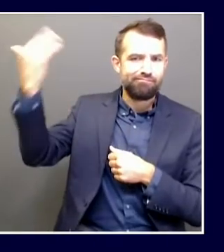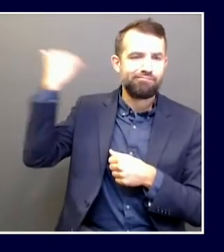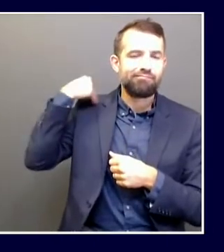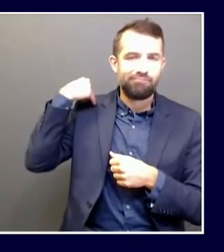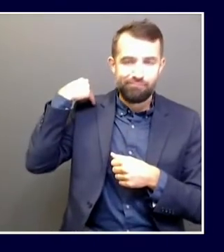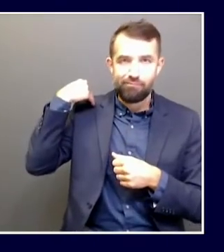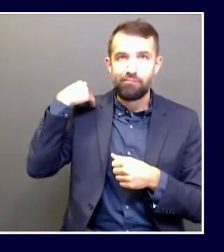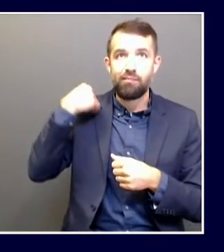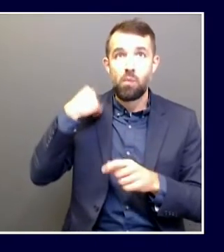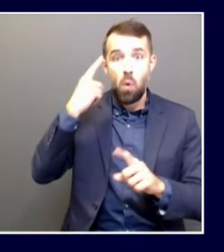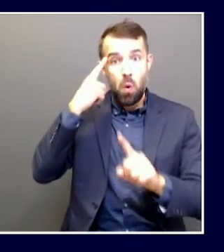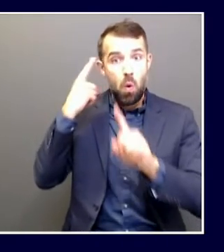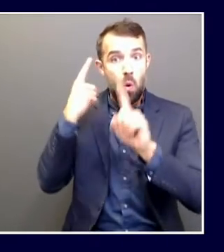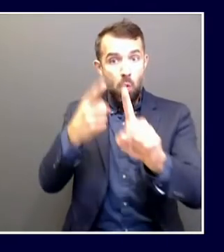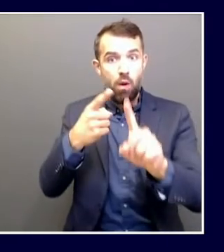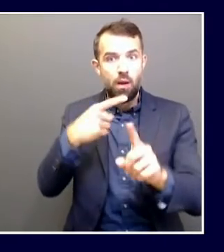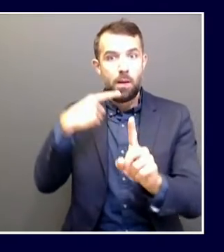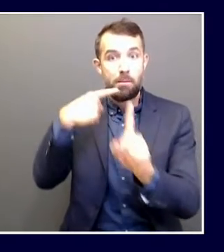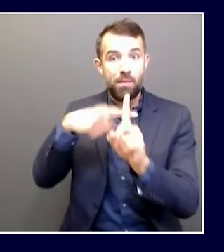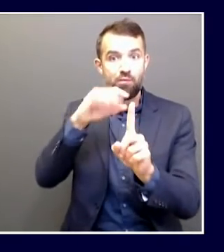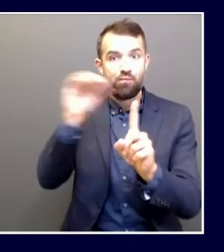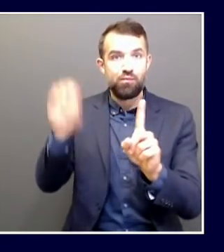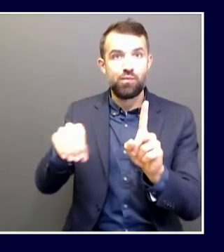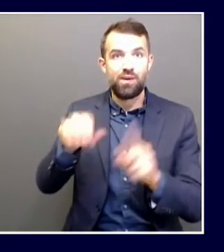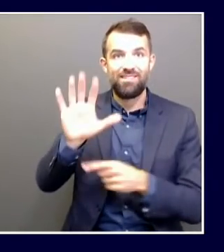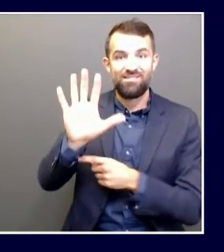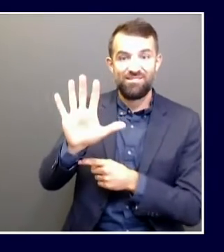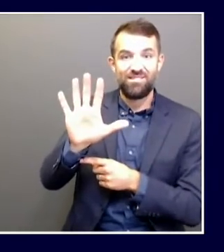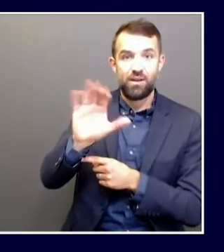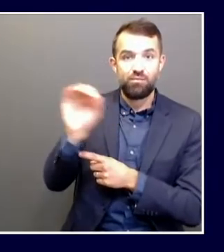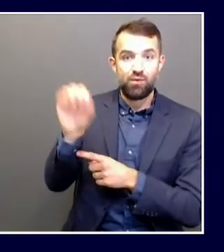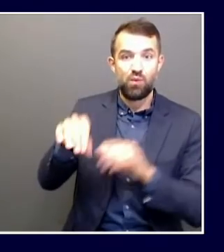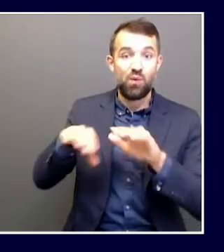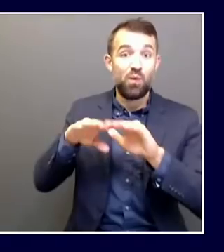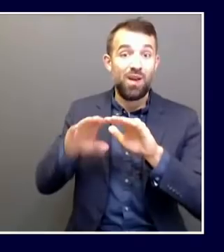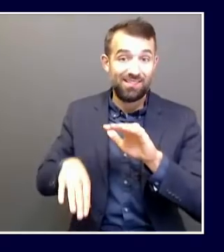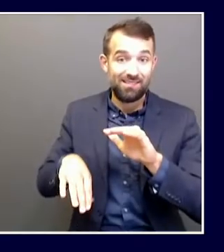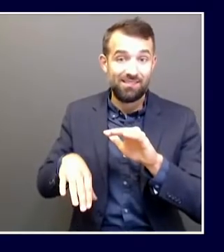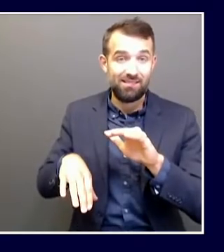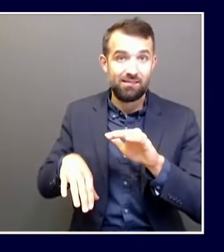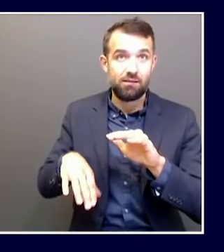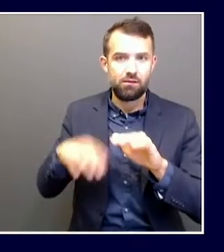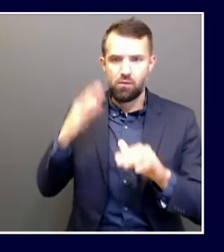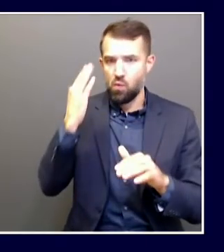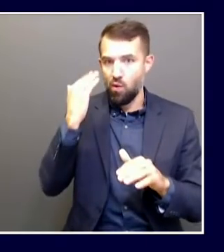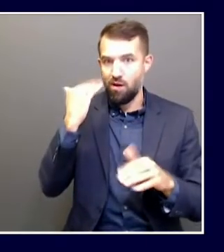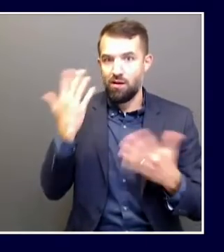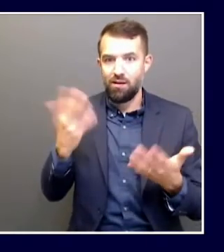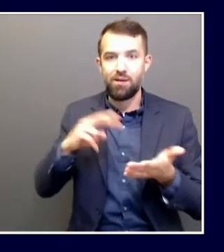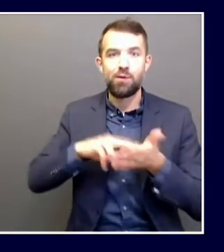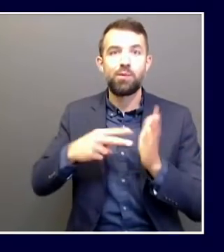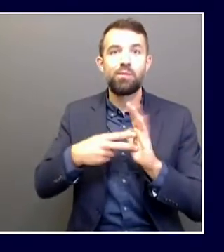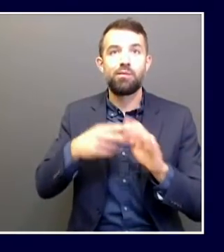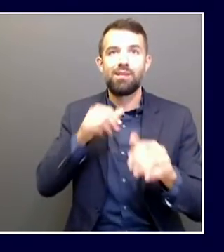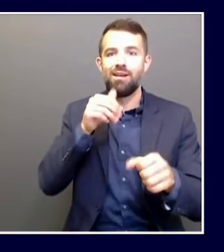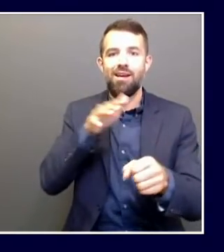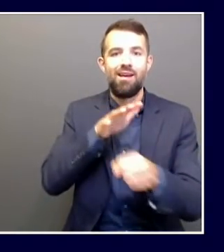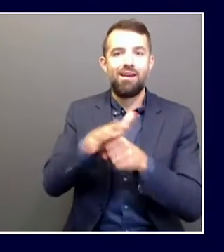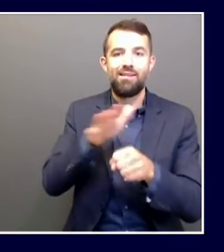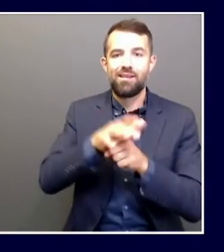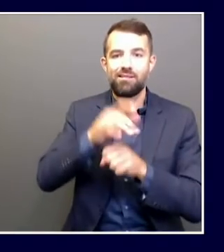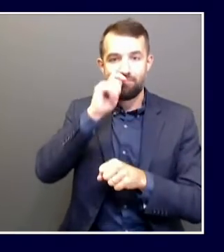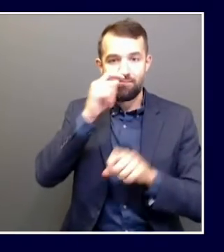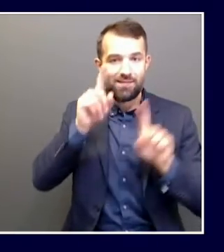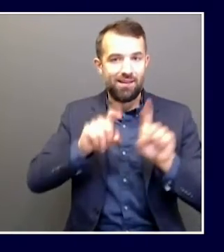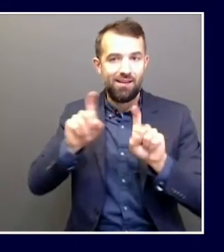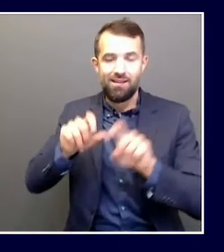positivity rate under 5 if possible. That's a marker for knowing that we're doing sufficient amounts of testing. And so in